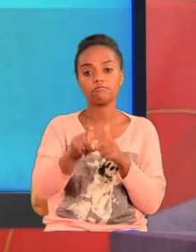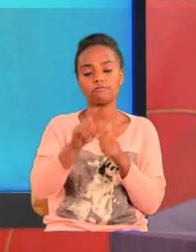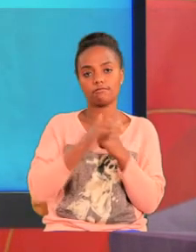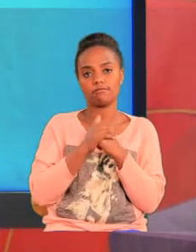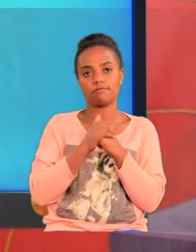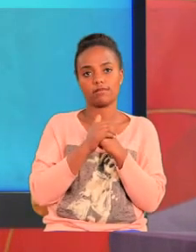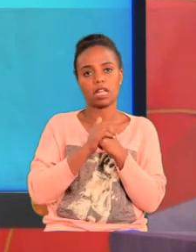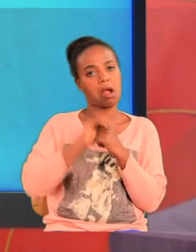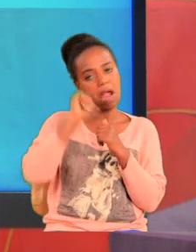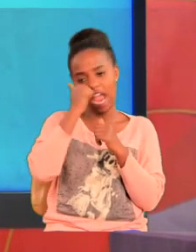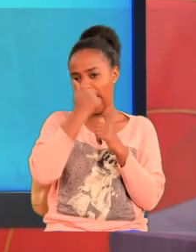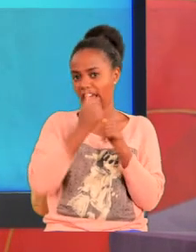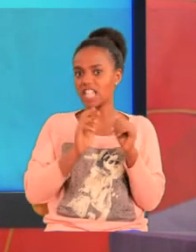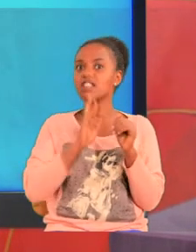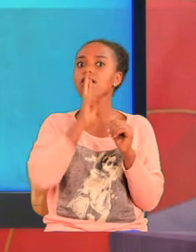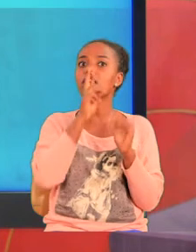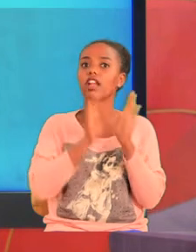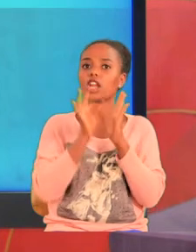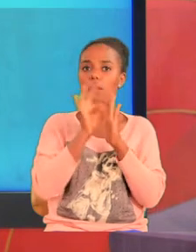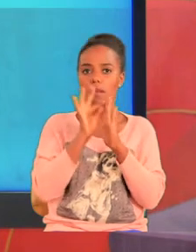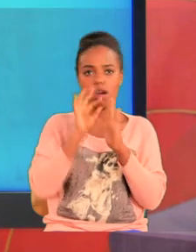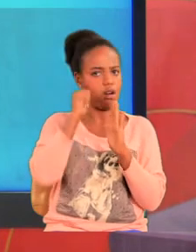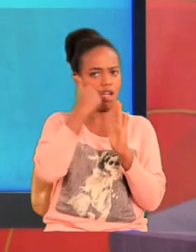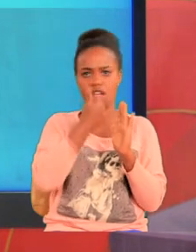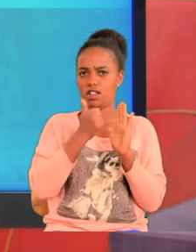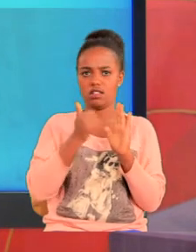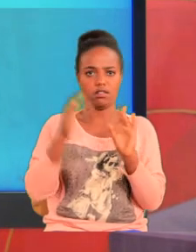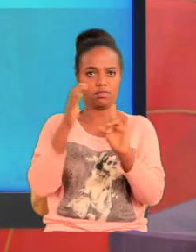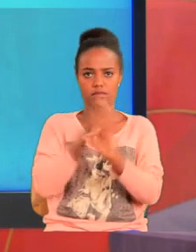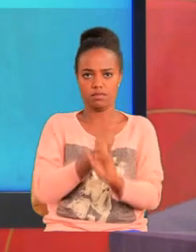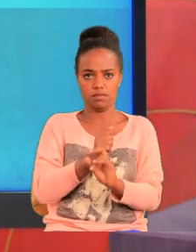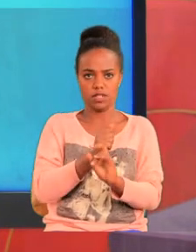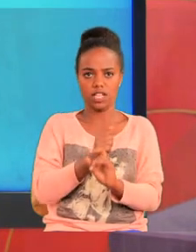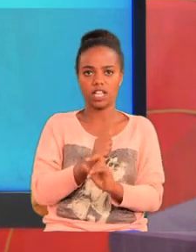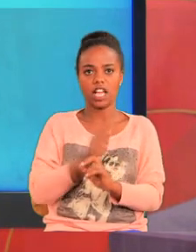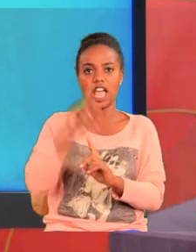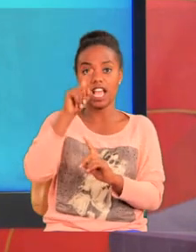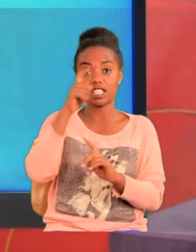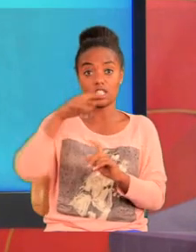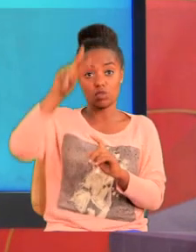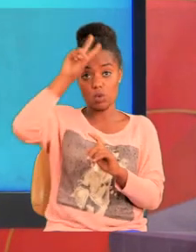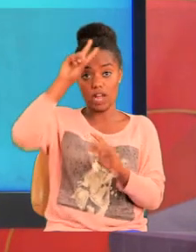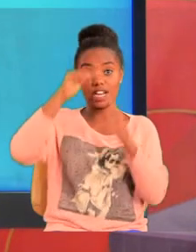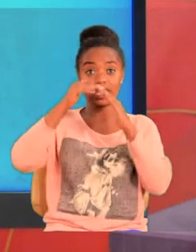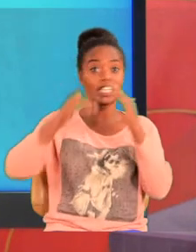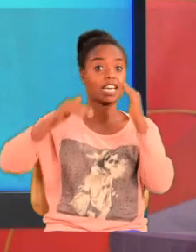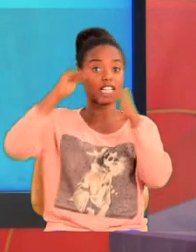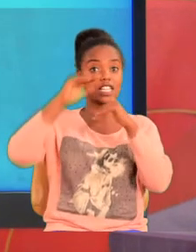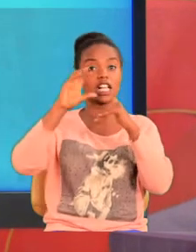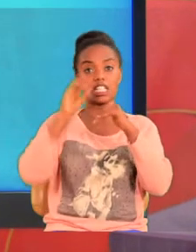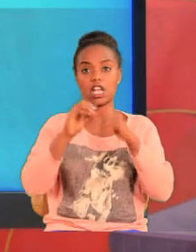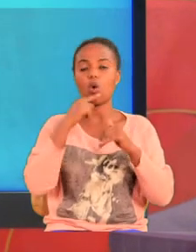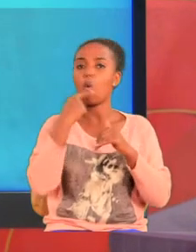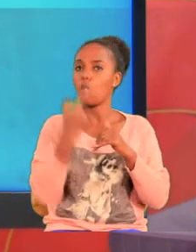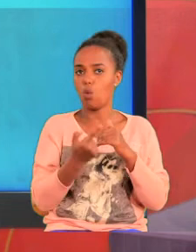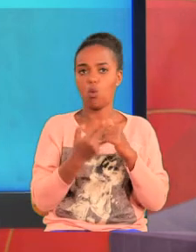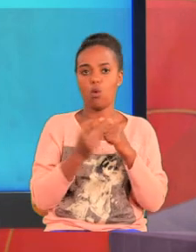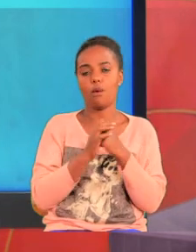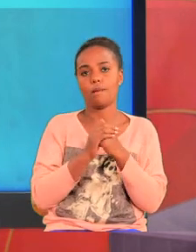For any real number, take any real number, square it is always greater than 0, it says